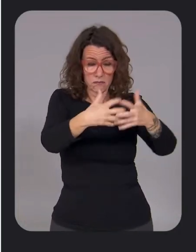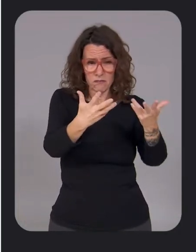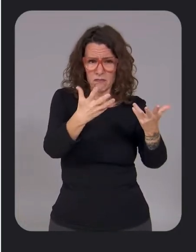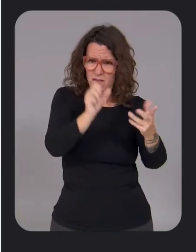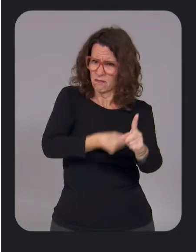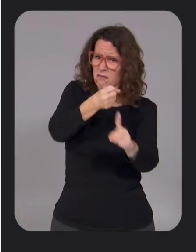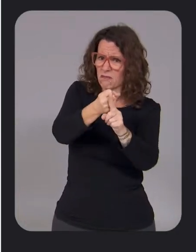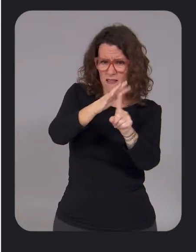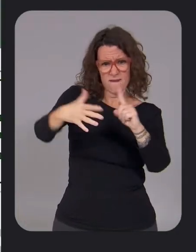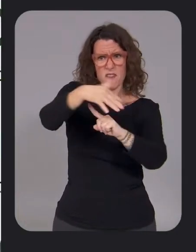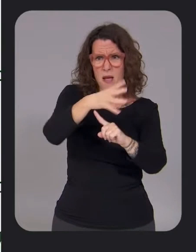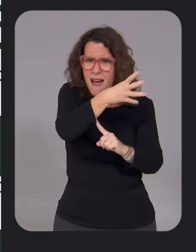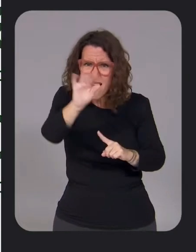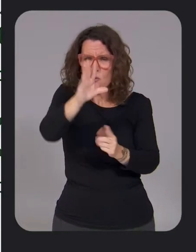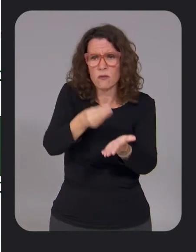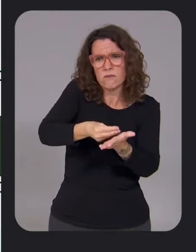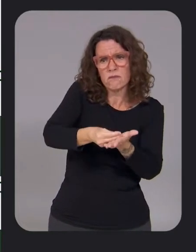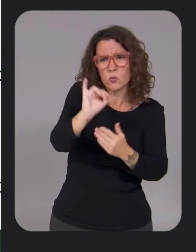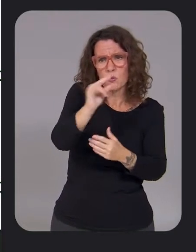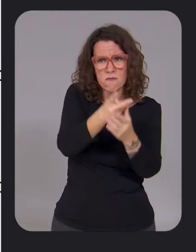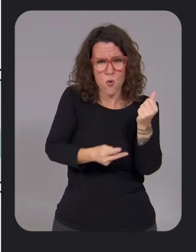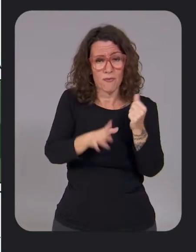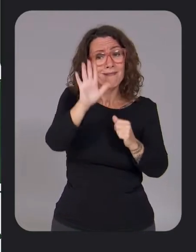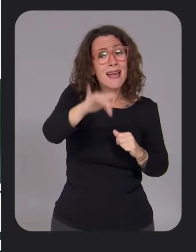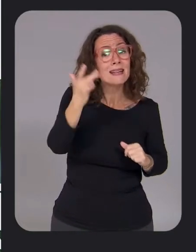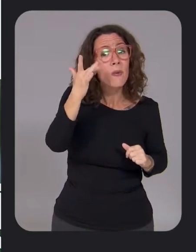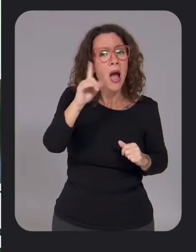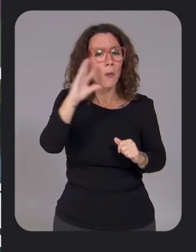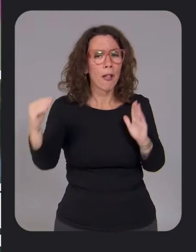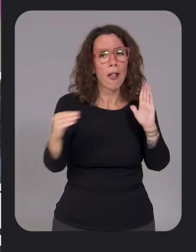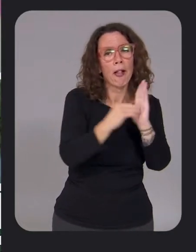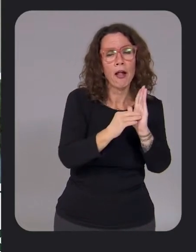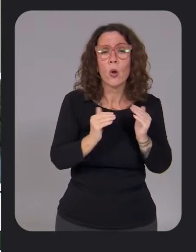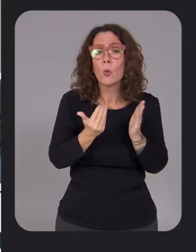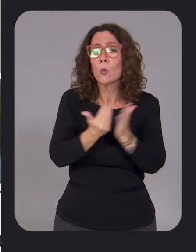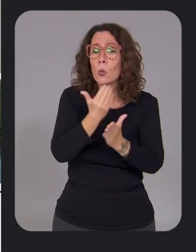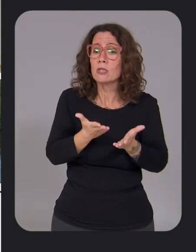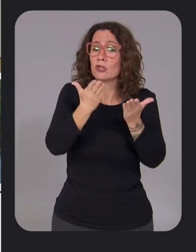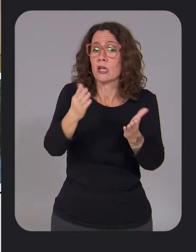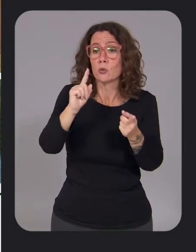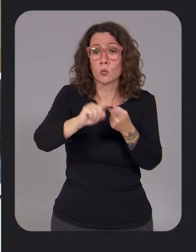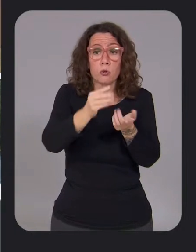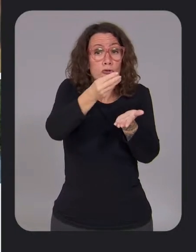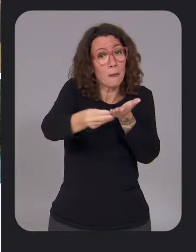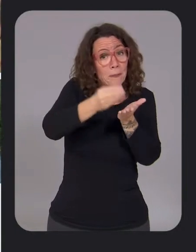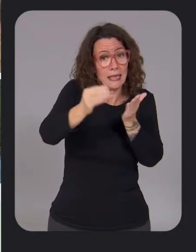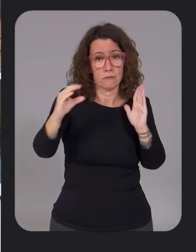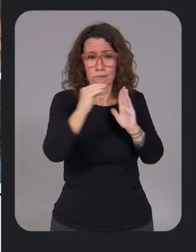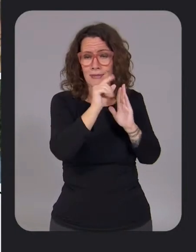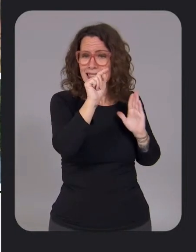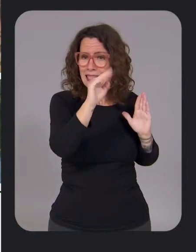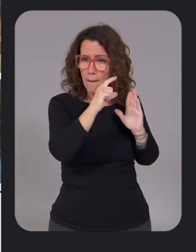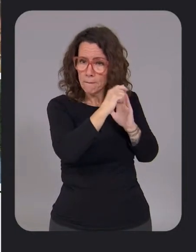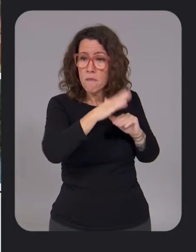environment and your wallet. That's why today, we're adding new suggestions to the shopping tab on Google when you search for energy-intensive products